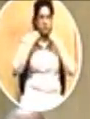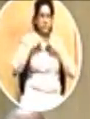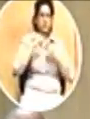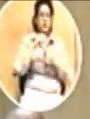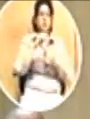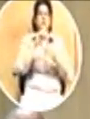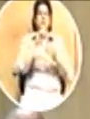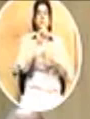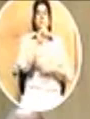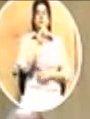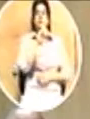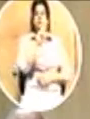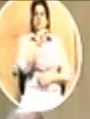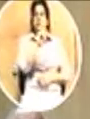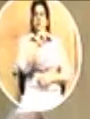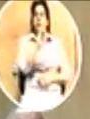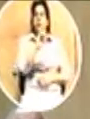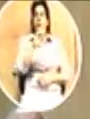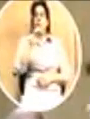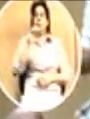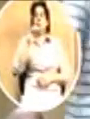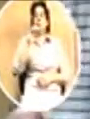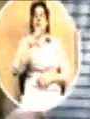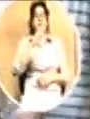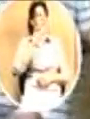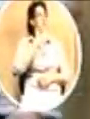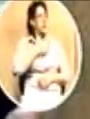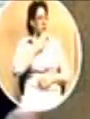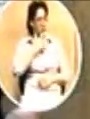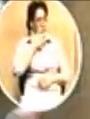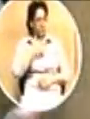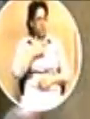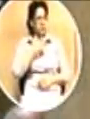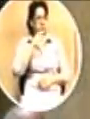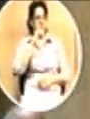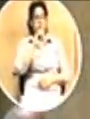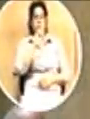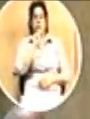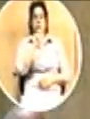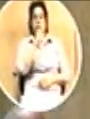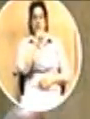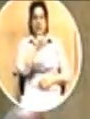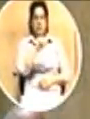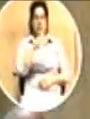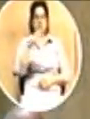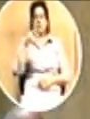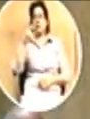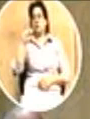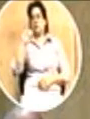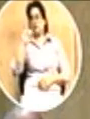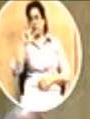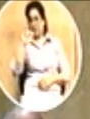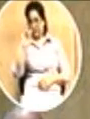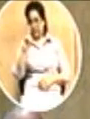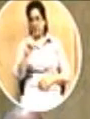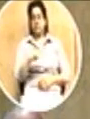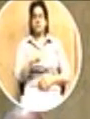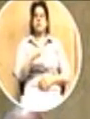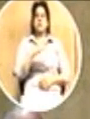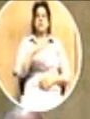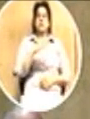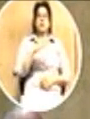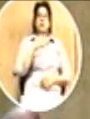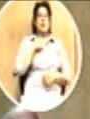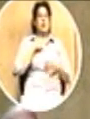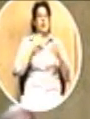Dr. No, and Mr. O'Gain, and happy birthday, Mr. Ortega and Ms. Nyland.